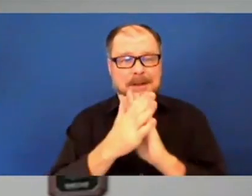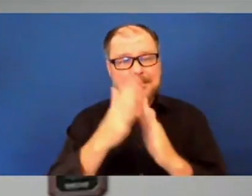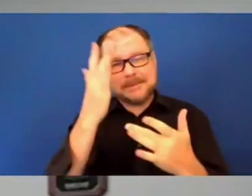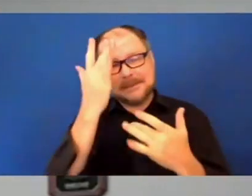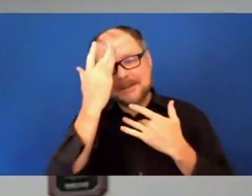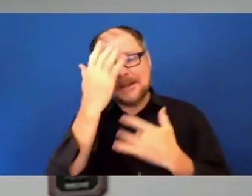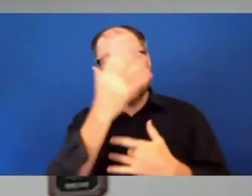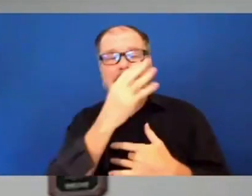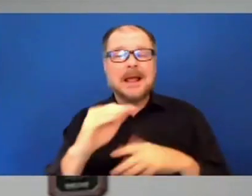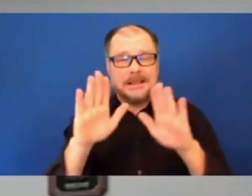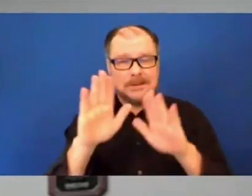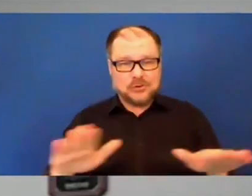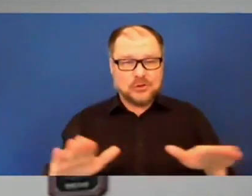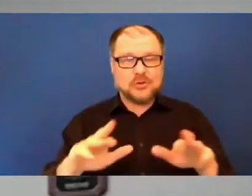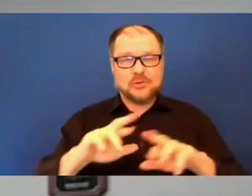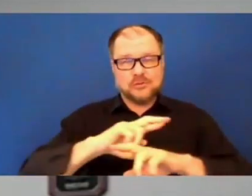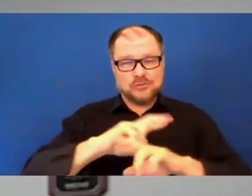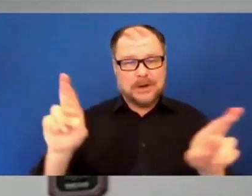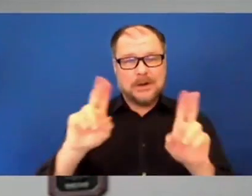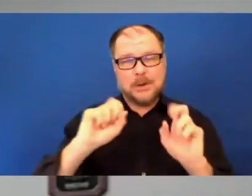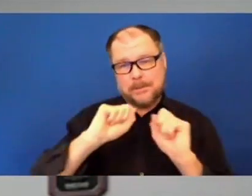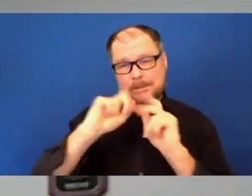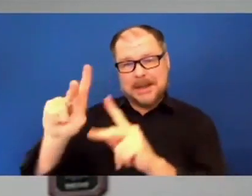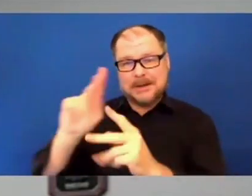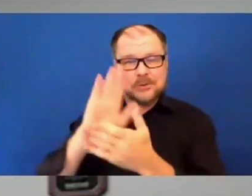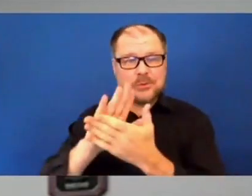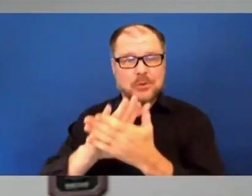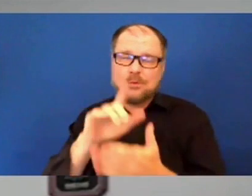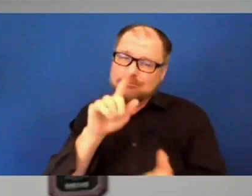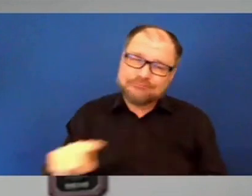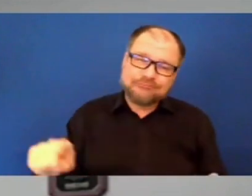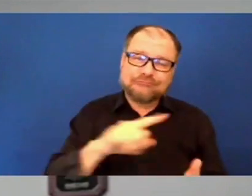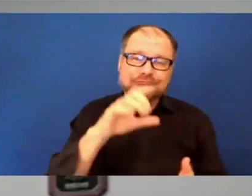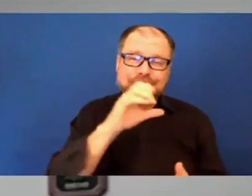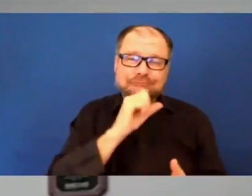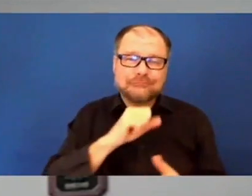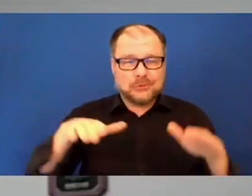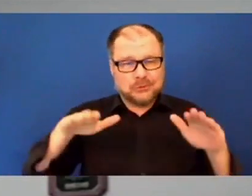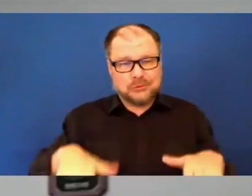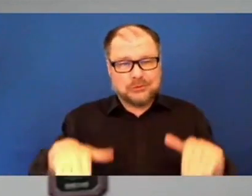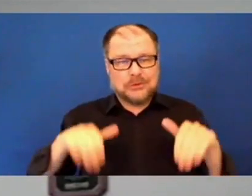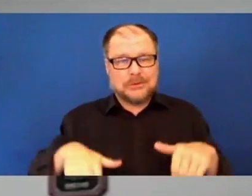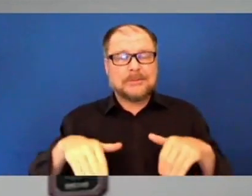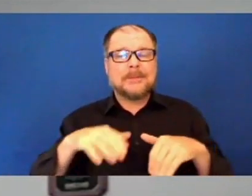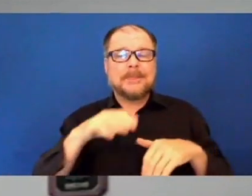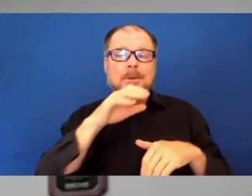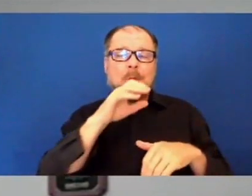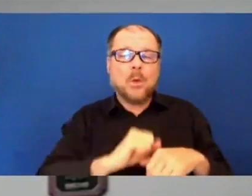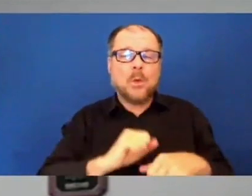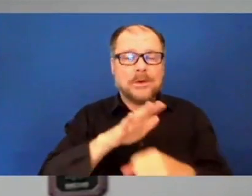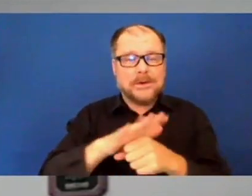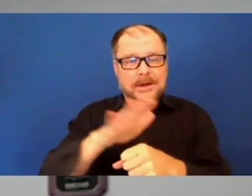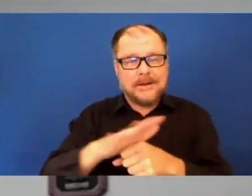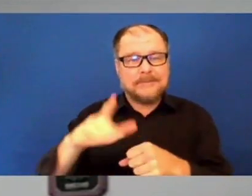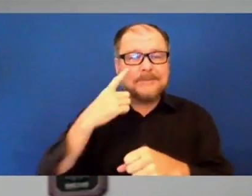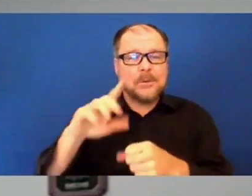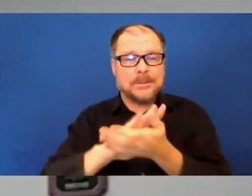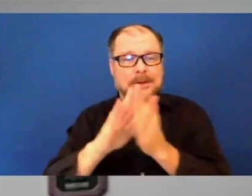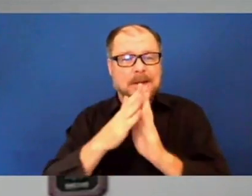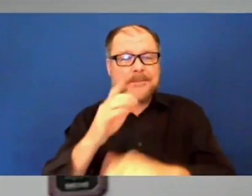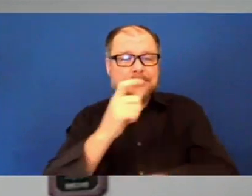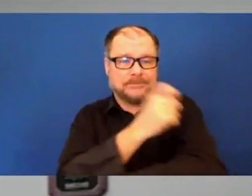are getting ready to go back to school and many of them cannot be vaccinated. So all of those were reasons why the CDC recommended